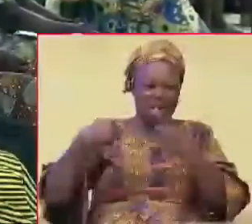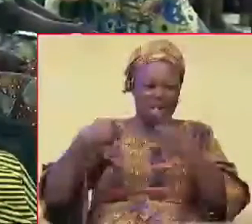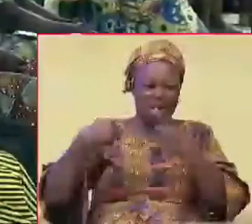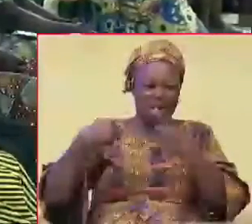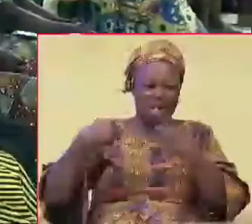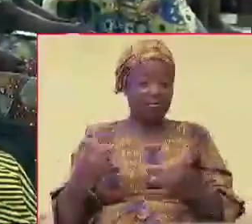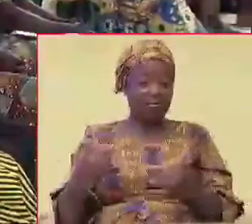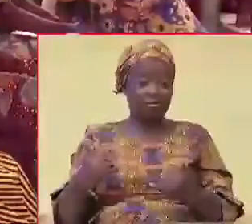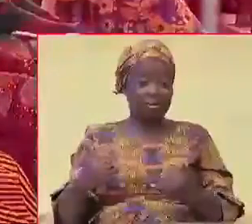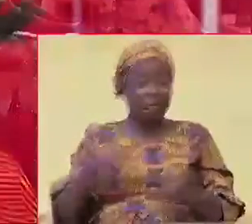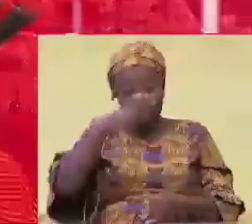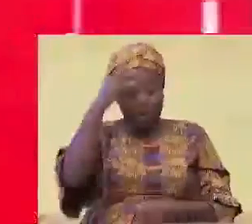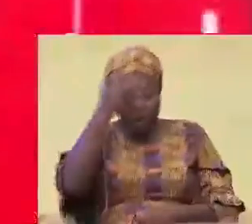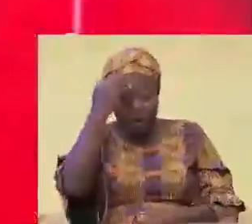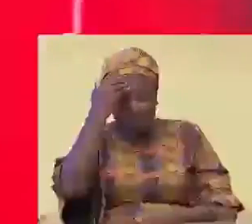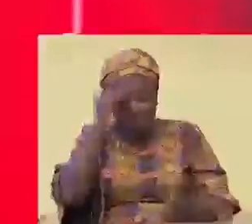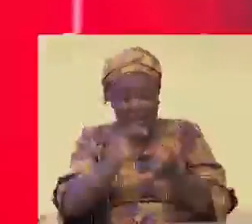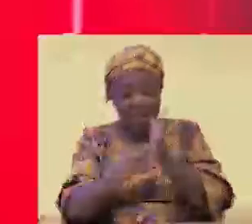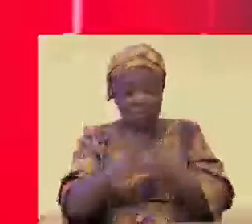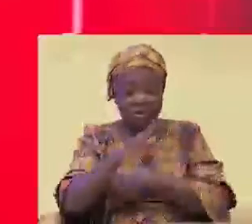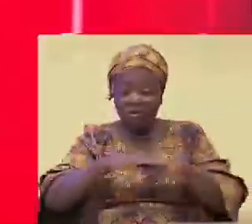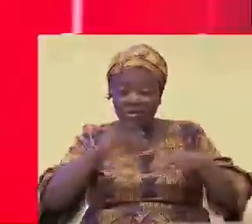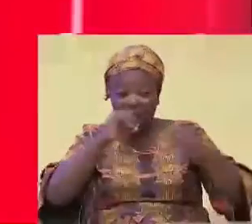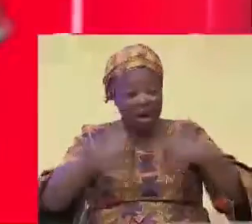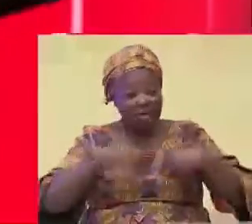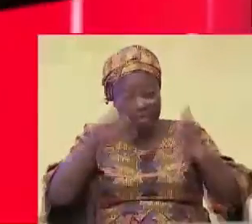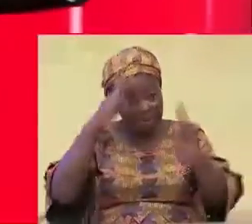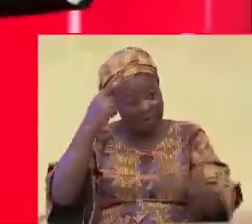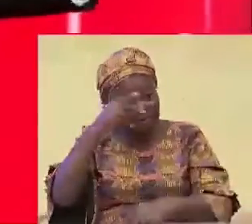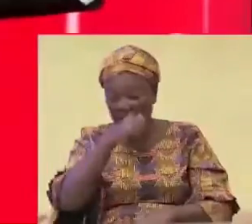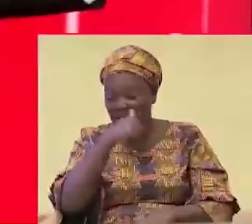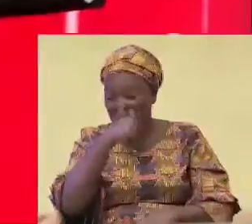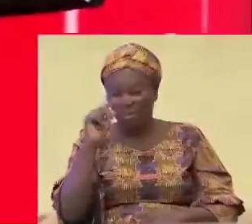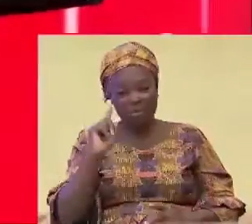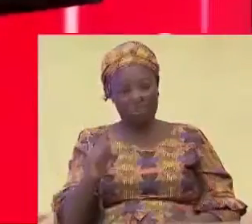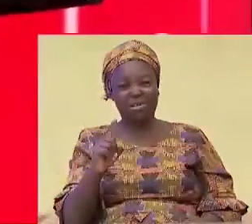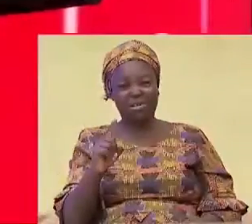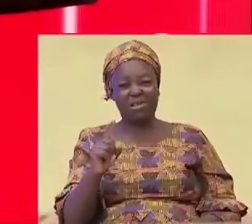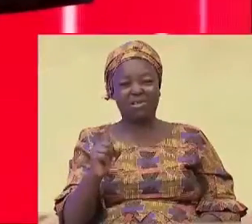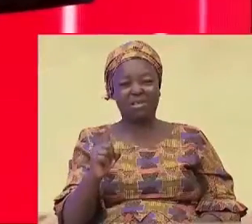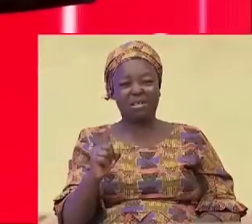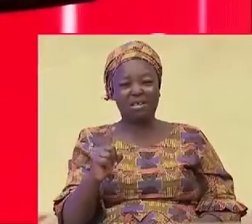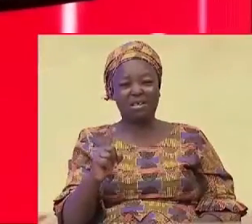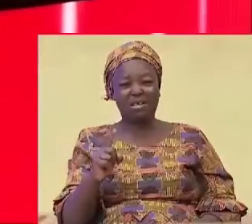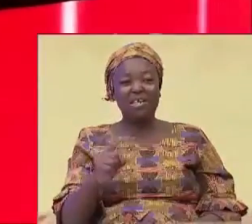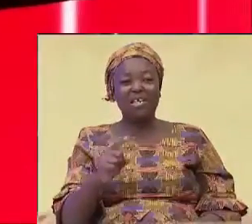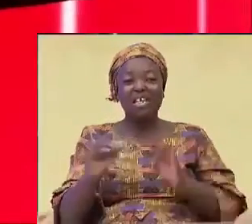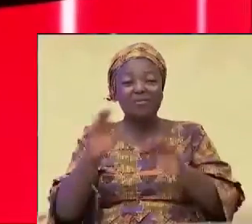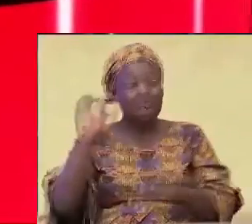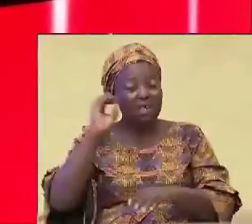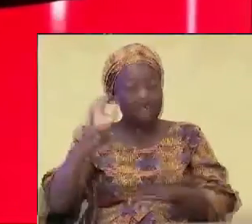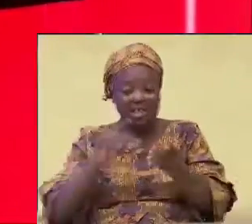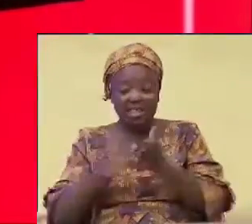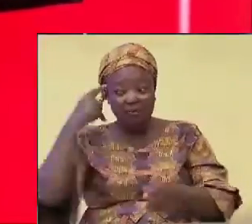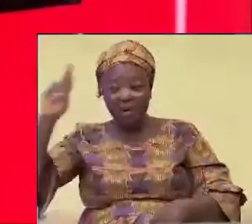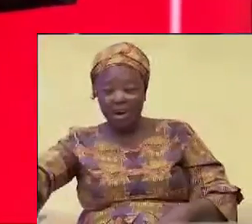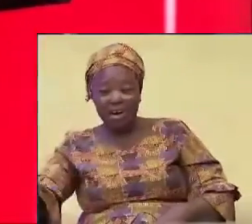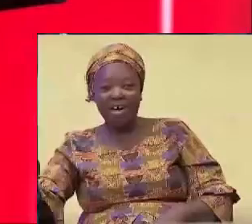Because you know, God is no respecter of persons. If he did it for her, he will do it for